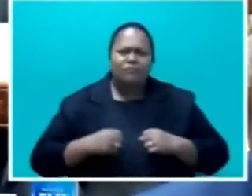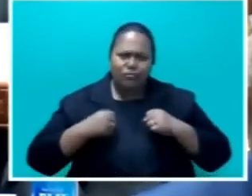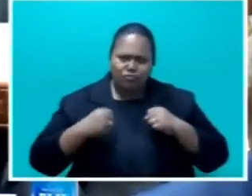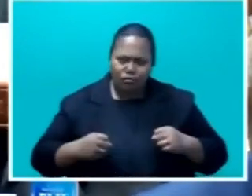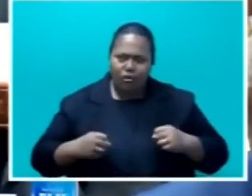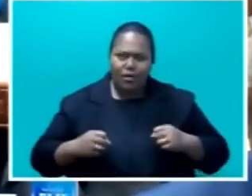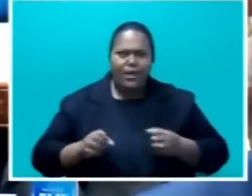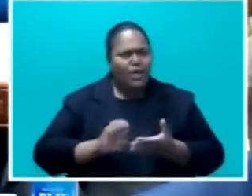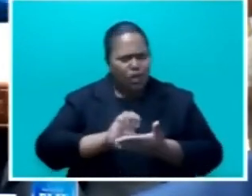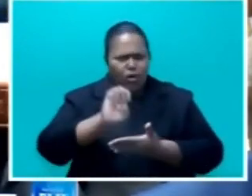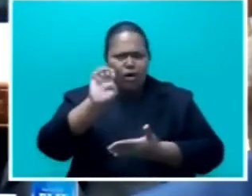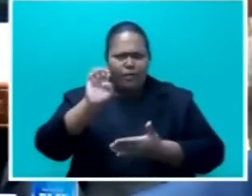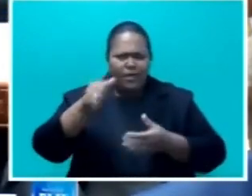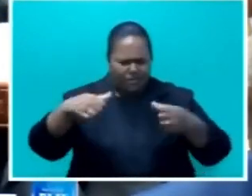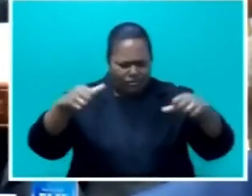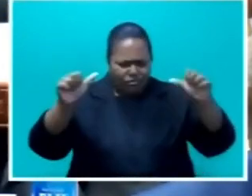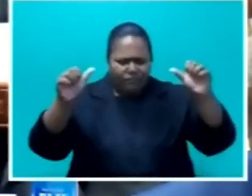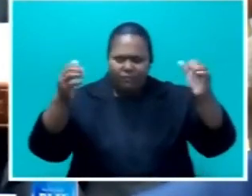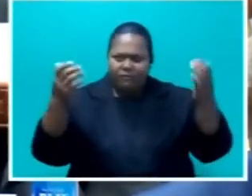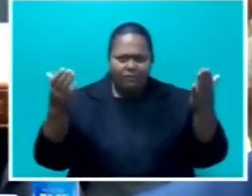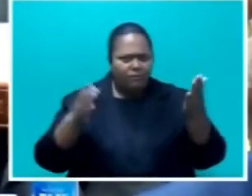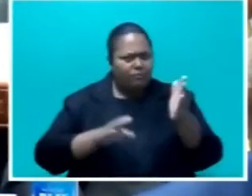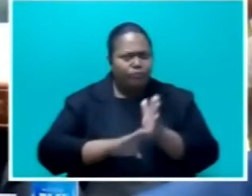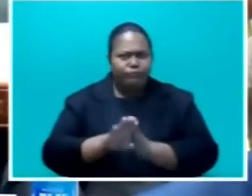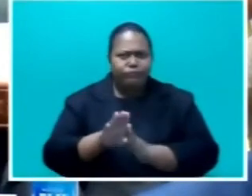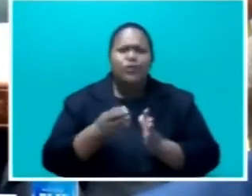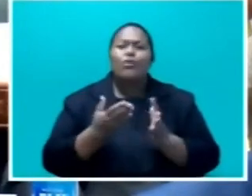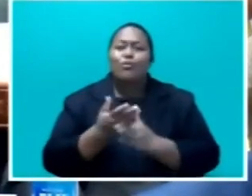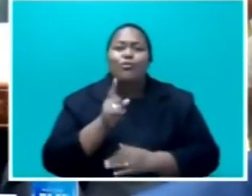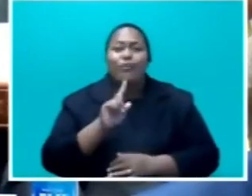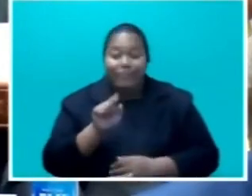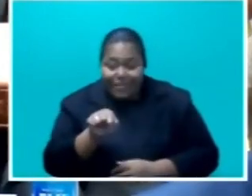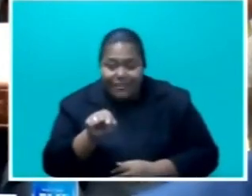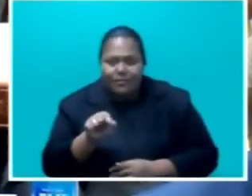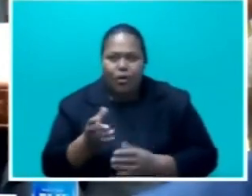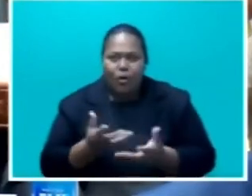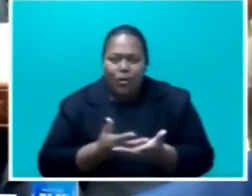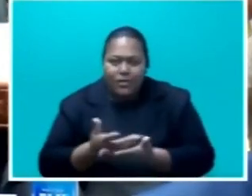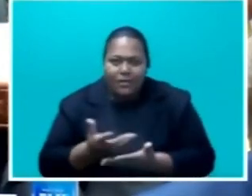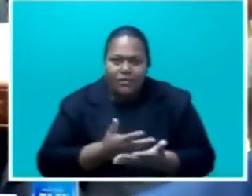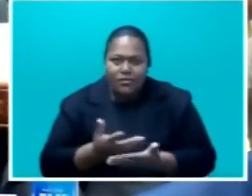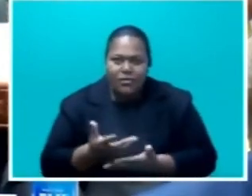economic prosperity through that consultation and dialogue.